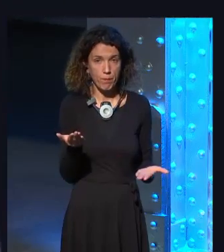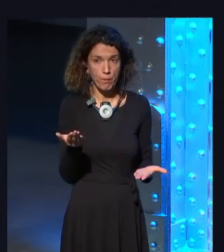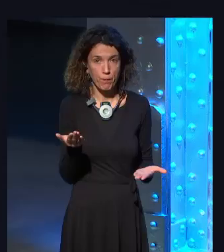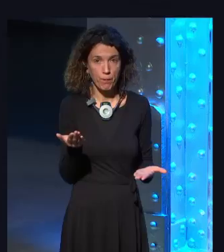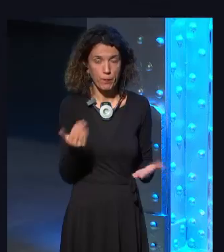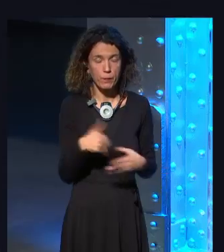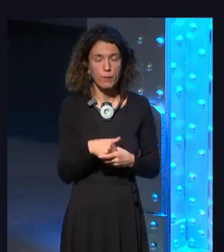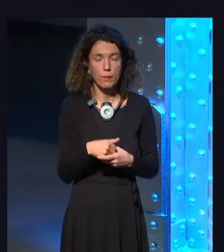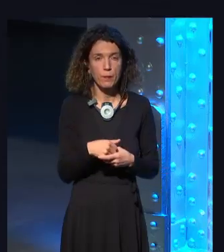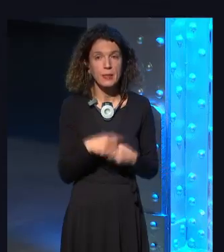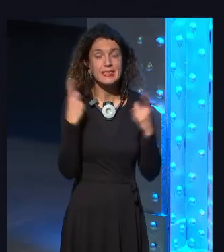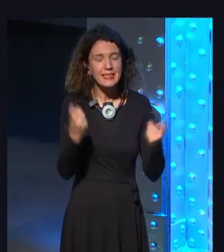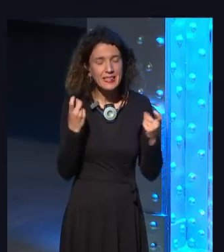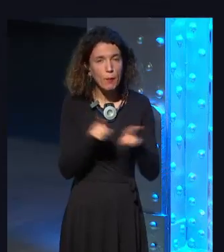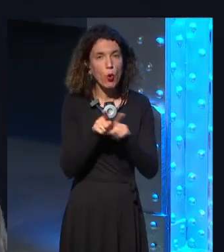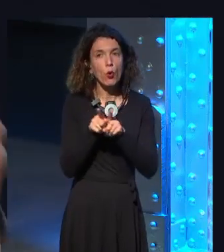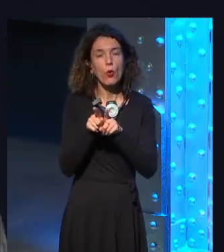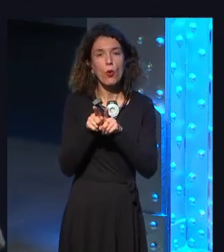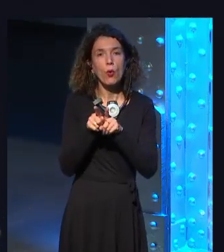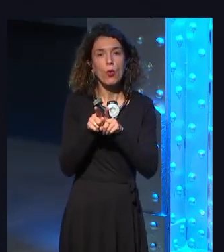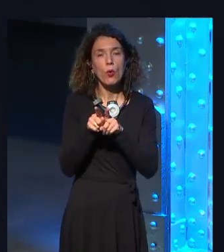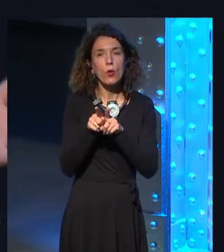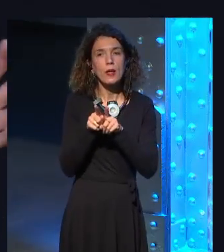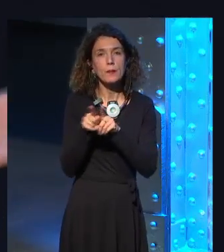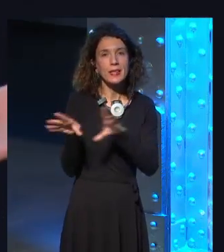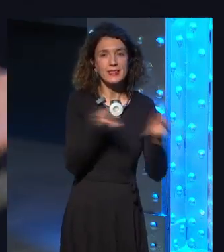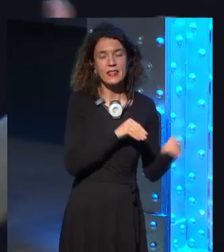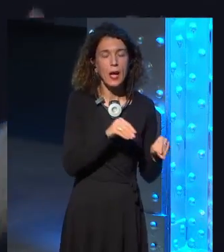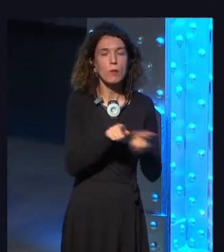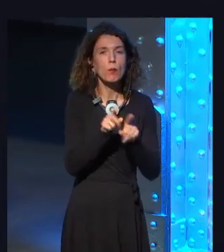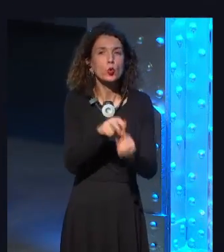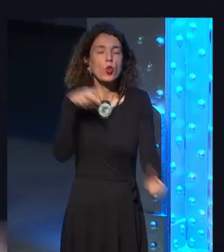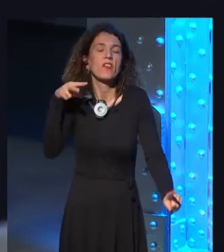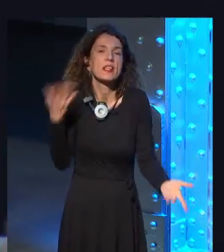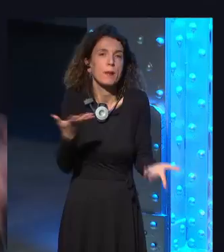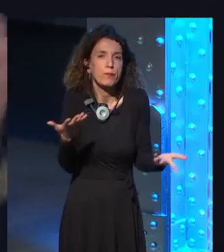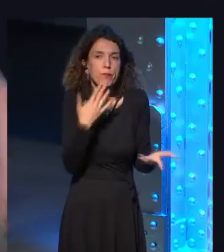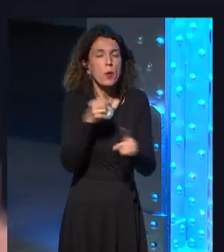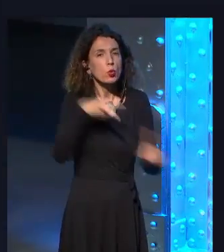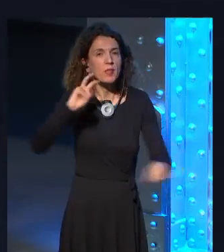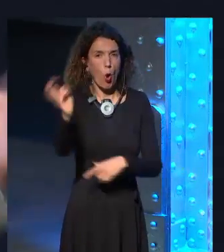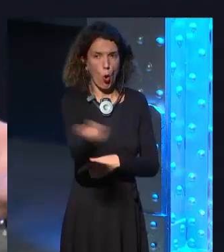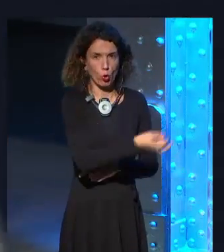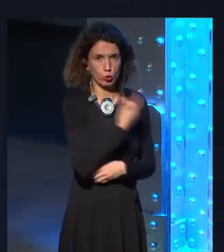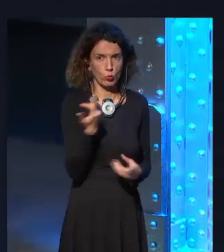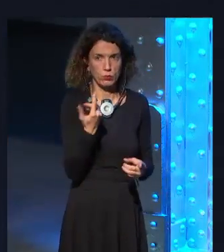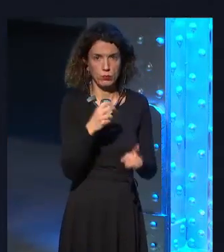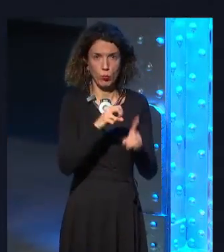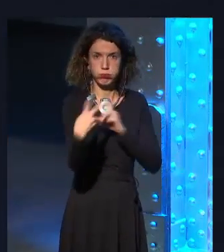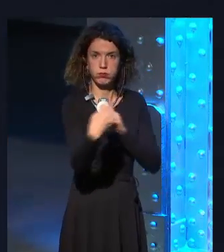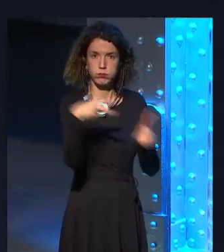try and understand and approach other subjective complex phenomena like depression or anxiety or